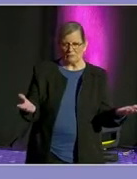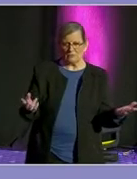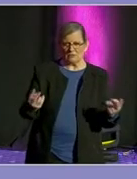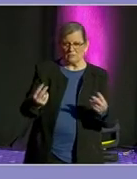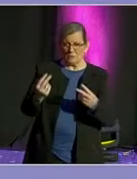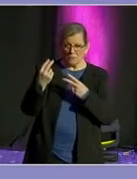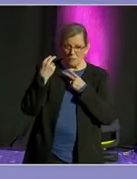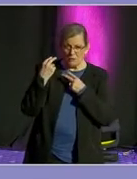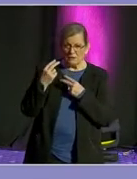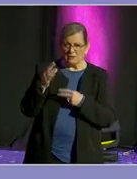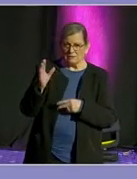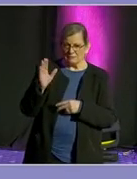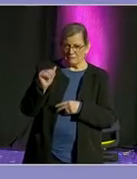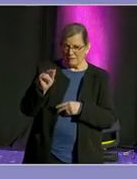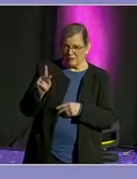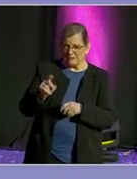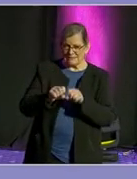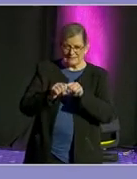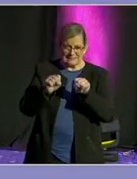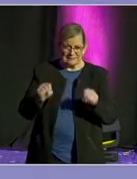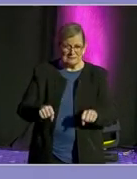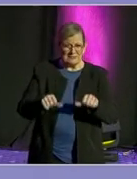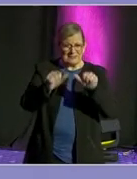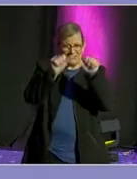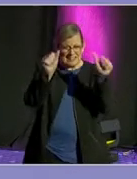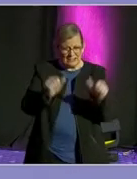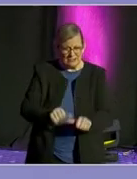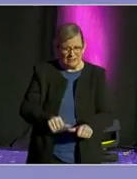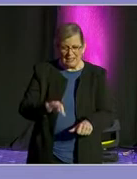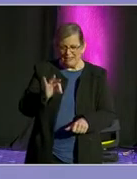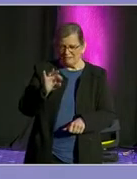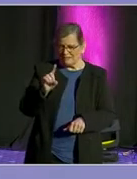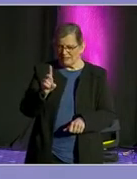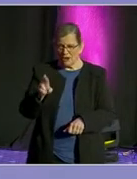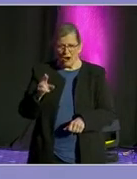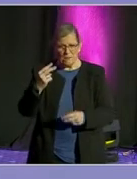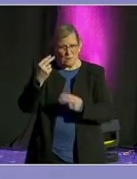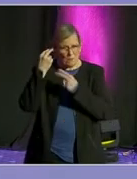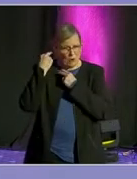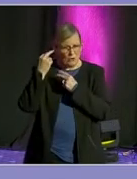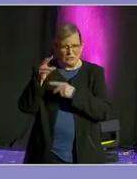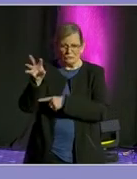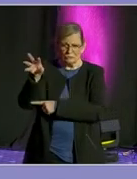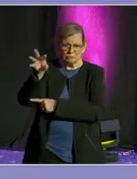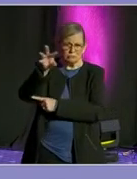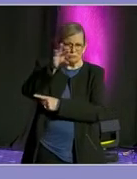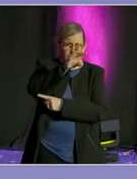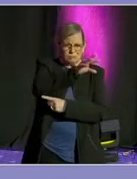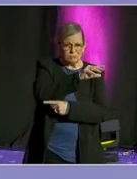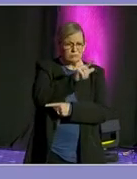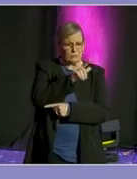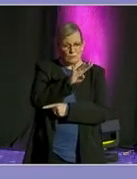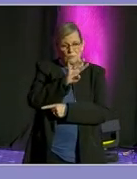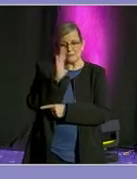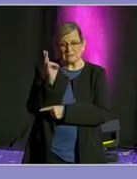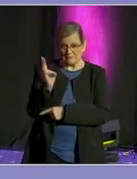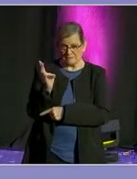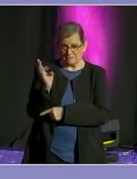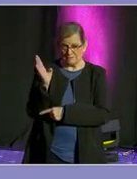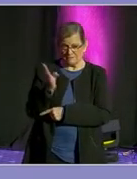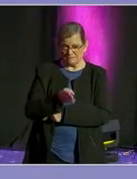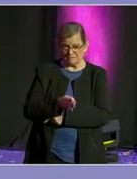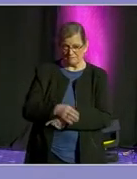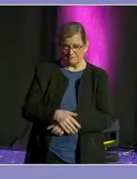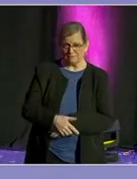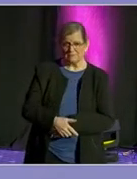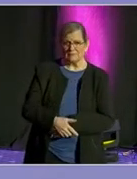Jr., and Franklin Delano Roosevelt memorials, as well as the other sites around the tidal basin. Last year during peak